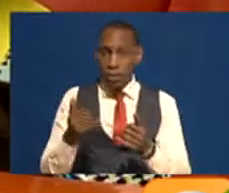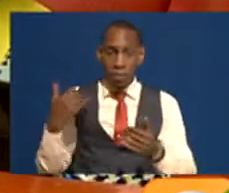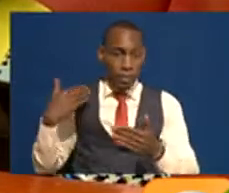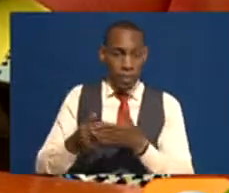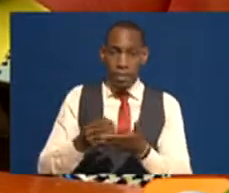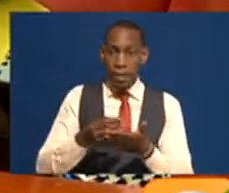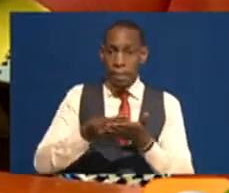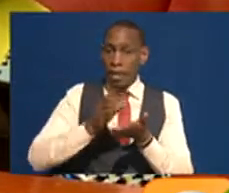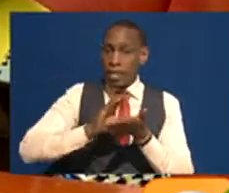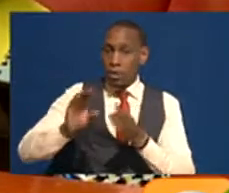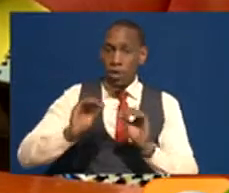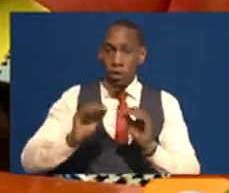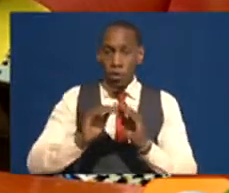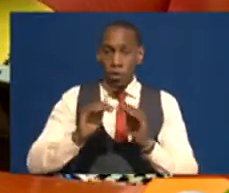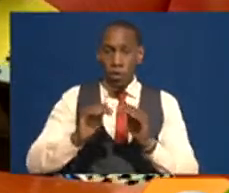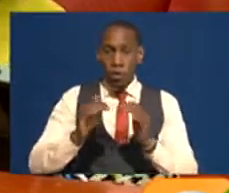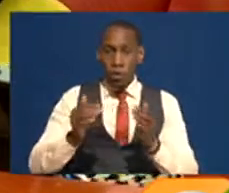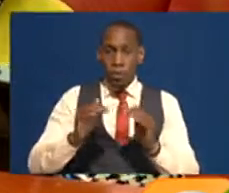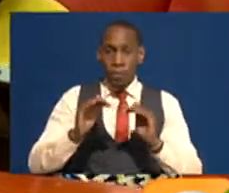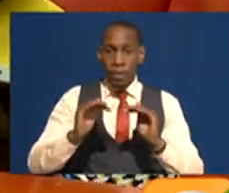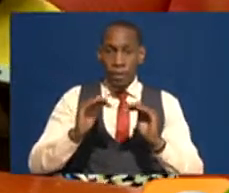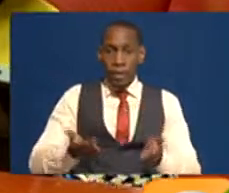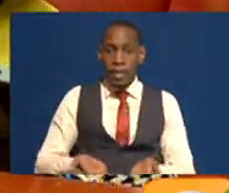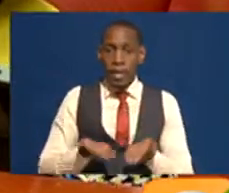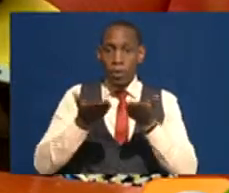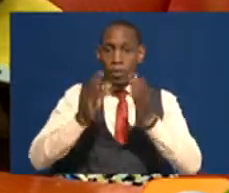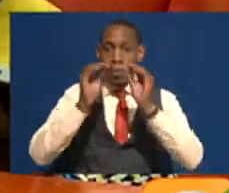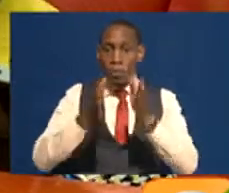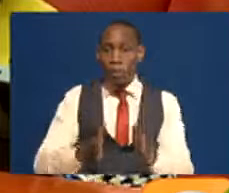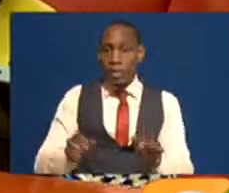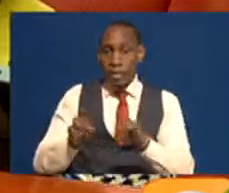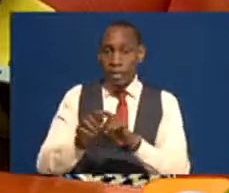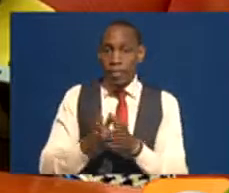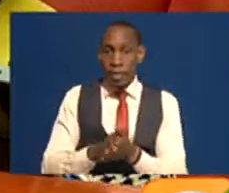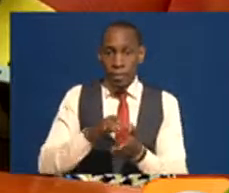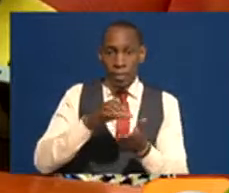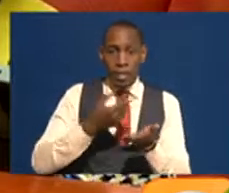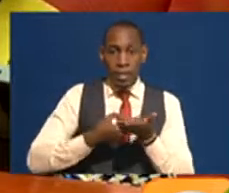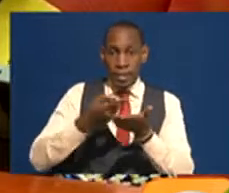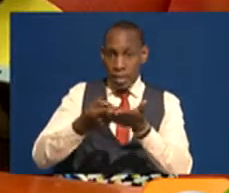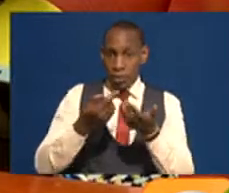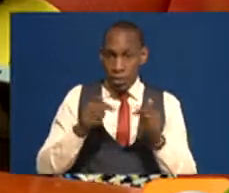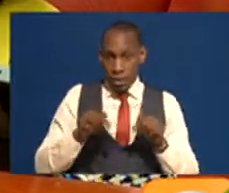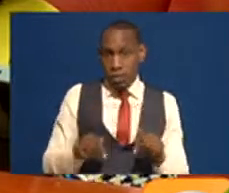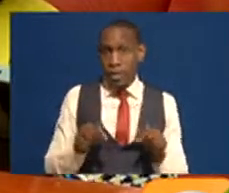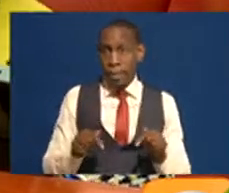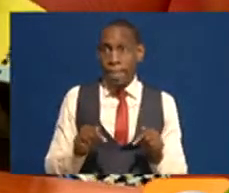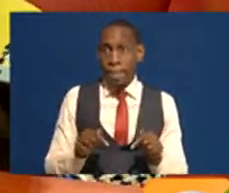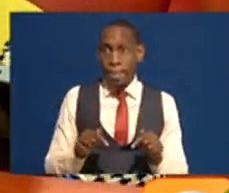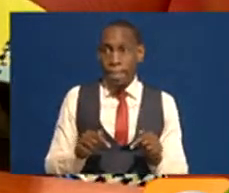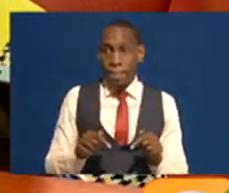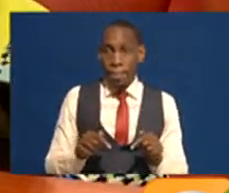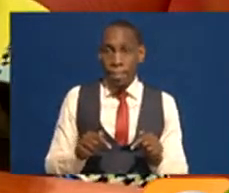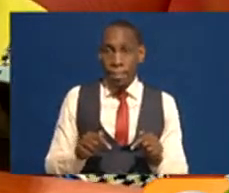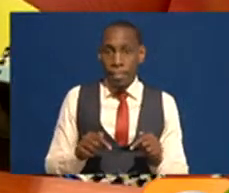given money to promote teachers. Even the one now we are conversing here today,